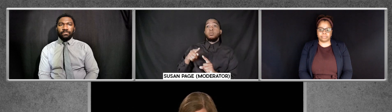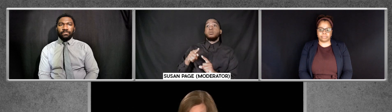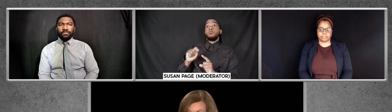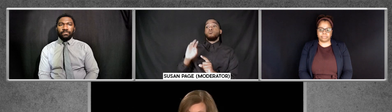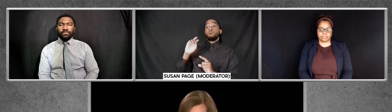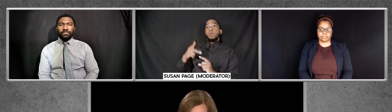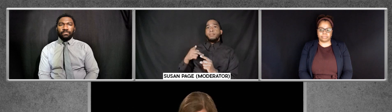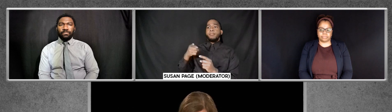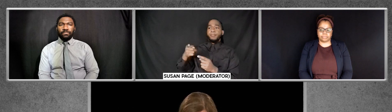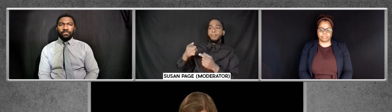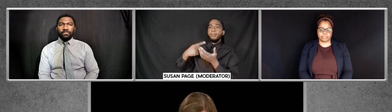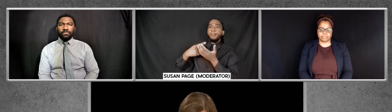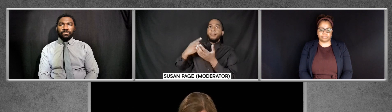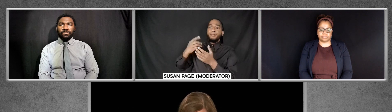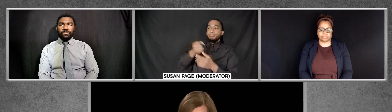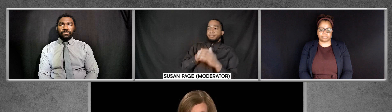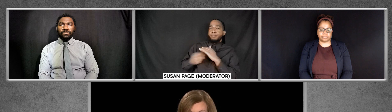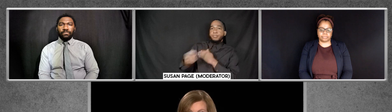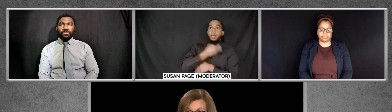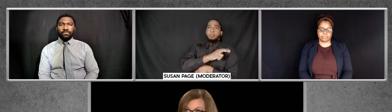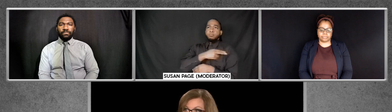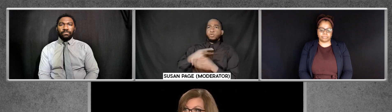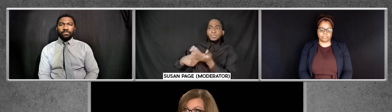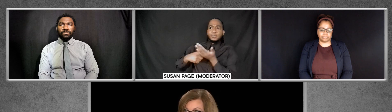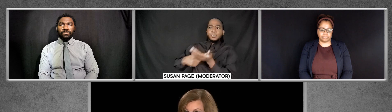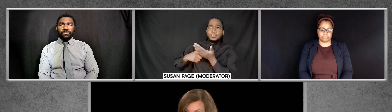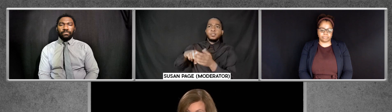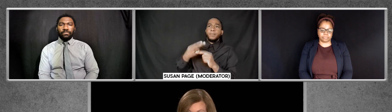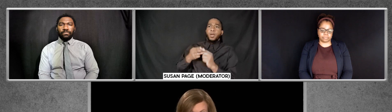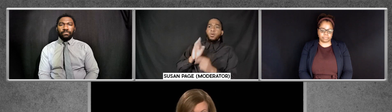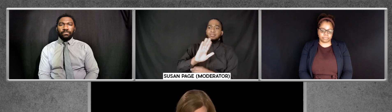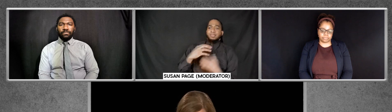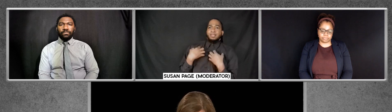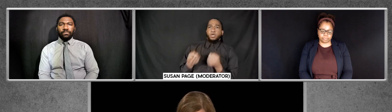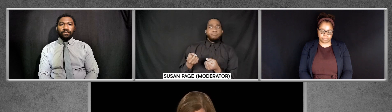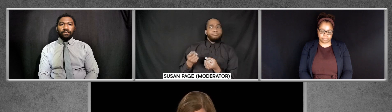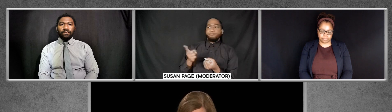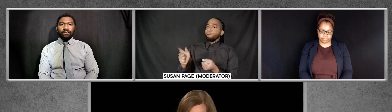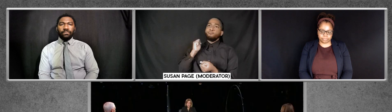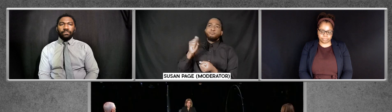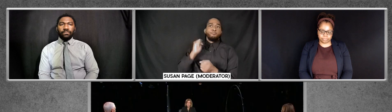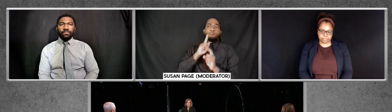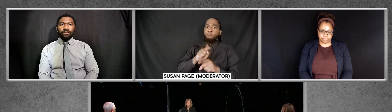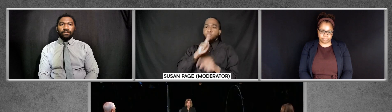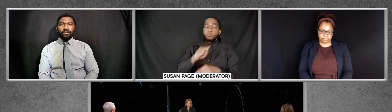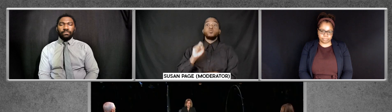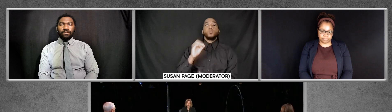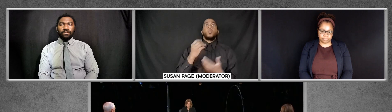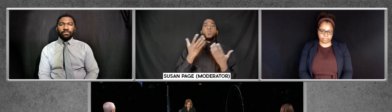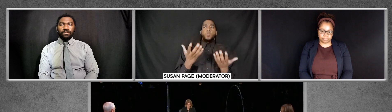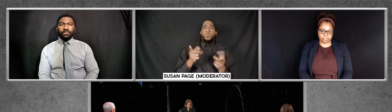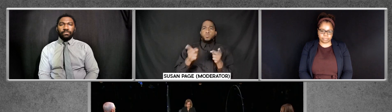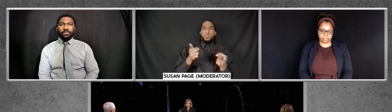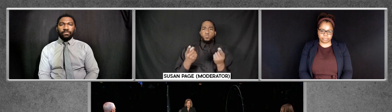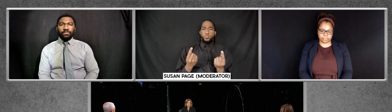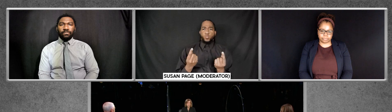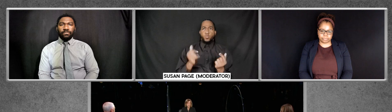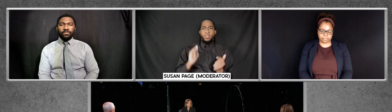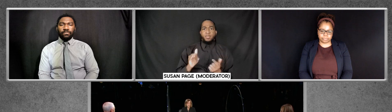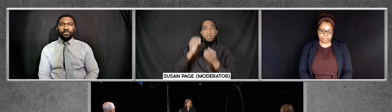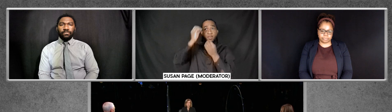refused to answer basic questions about his health. And my question to each of you in turn is, Is this information